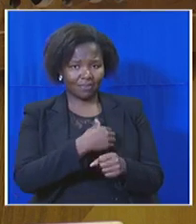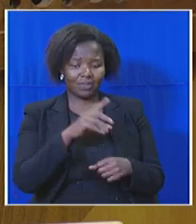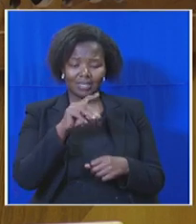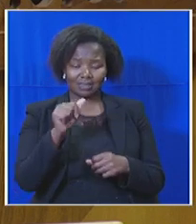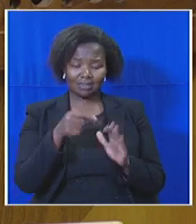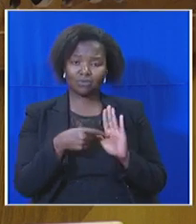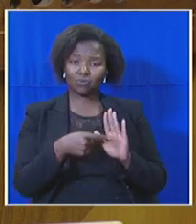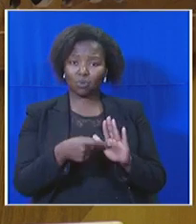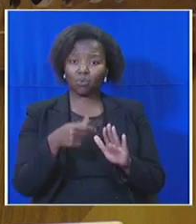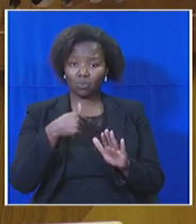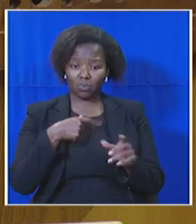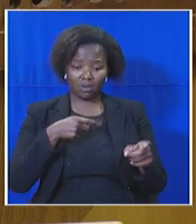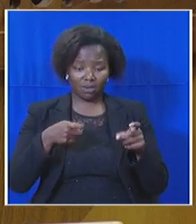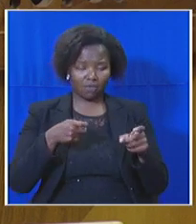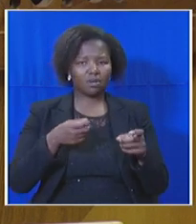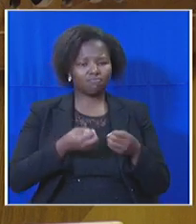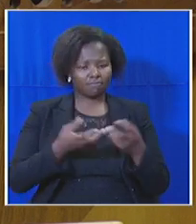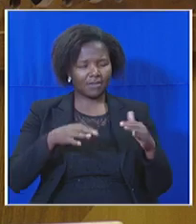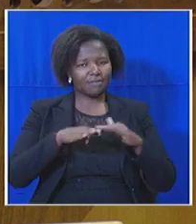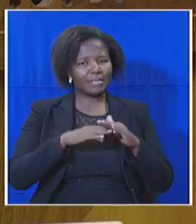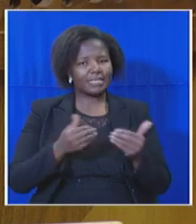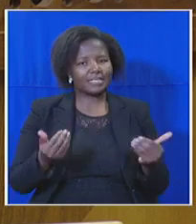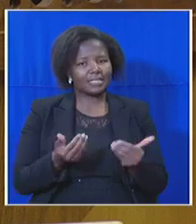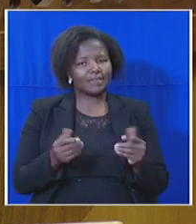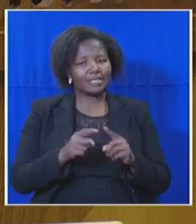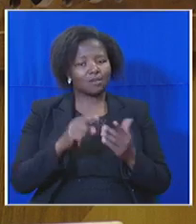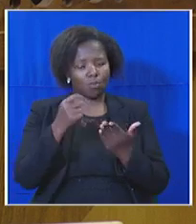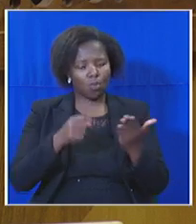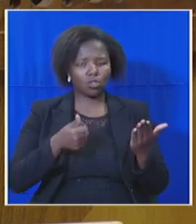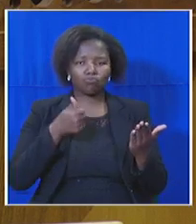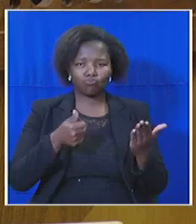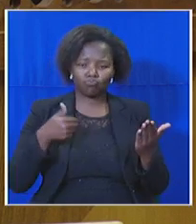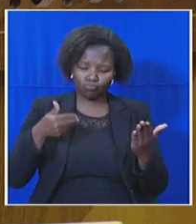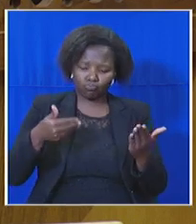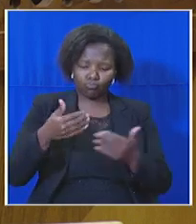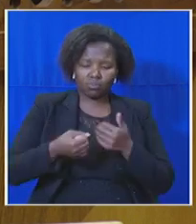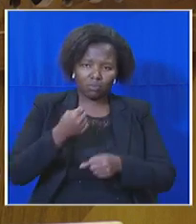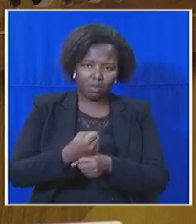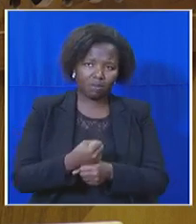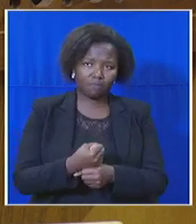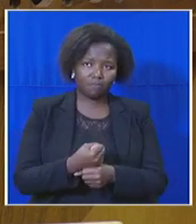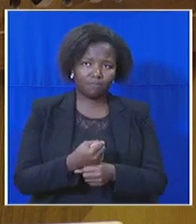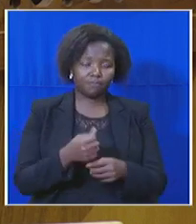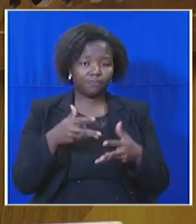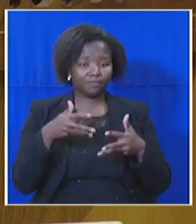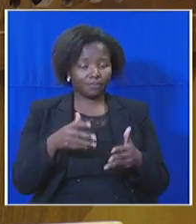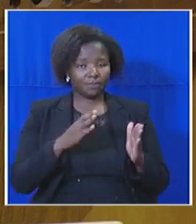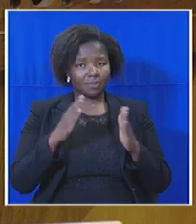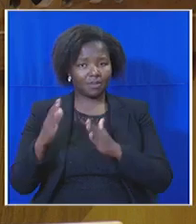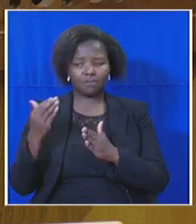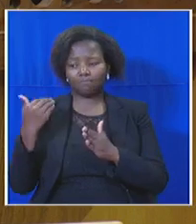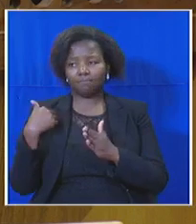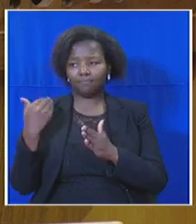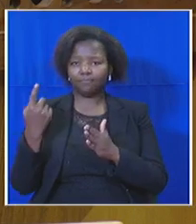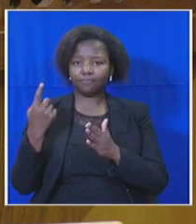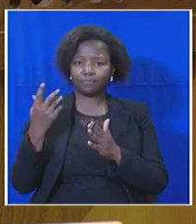we deliver the basic services to all and receive clean audits after clean audits on a yearly basis. Now, with regards to the declaration on the